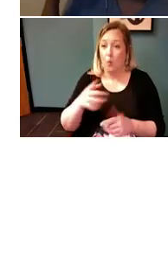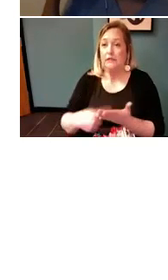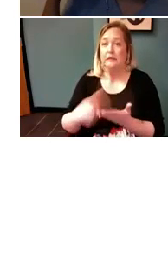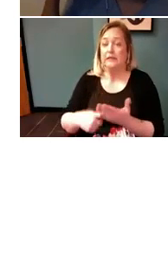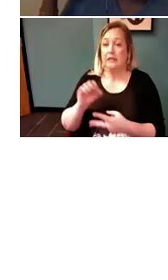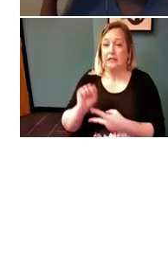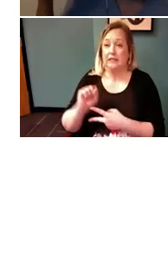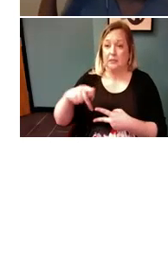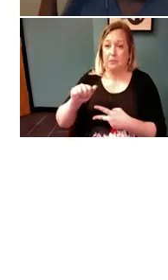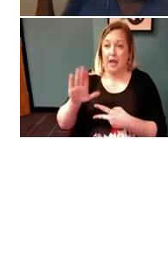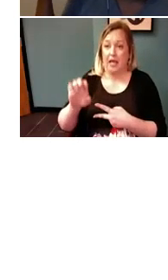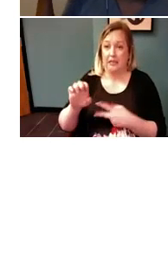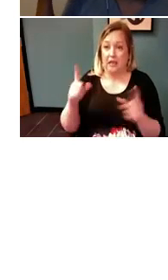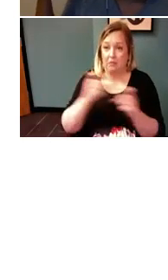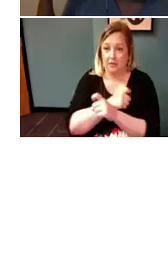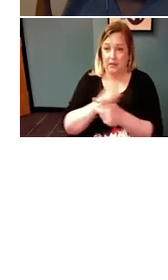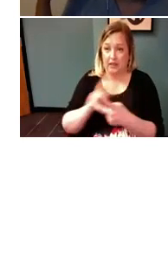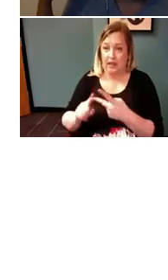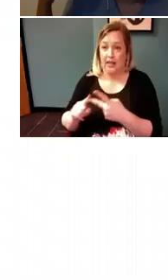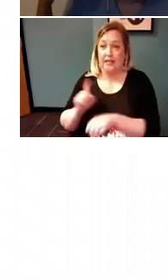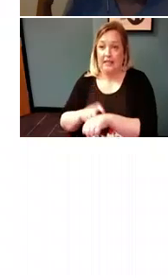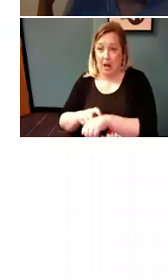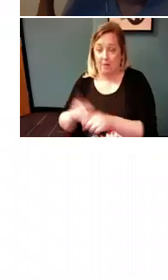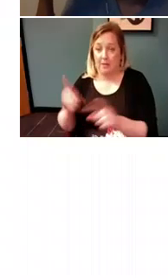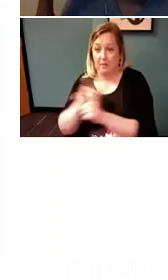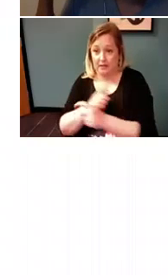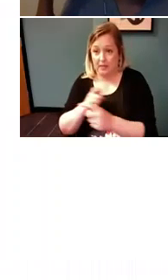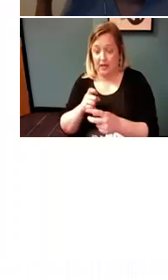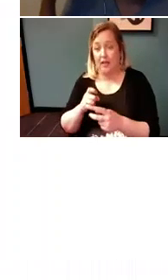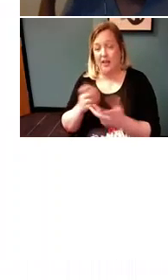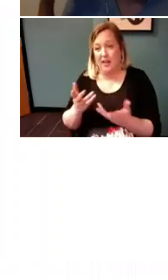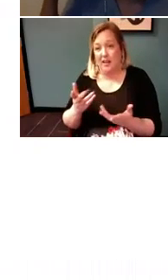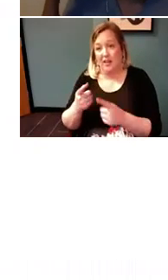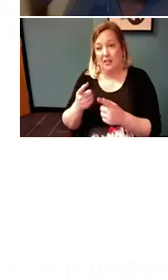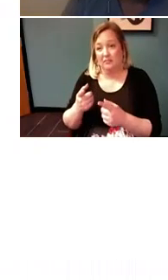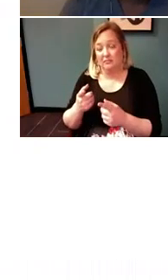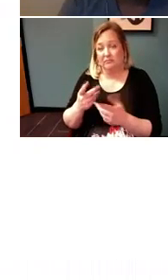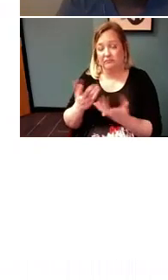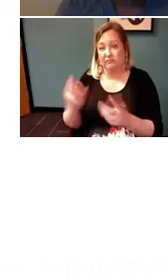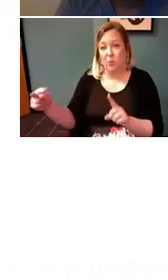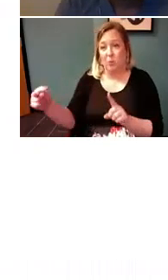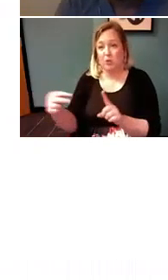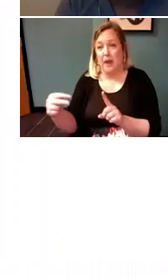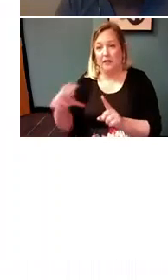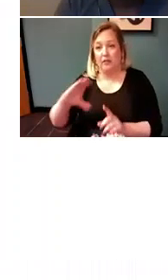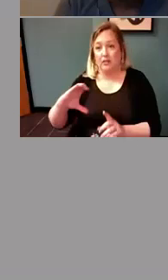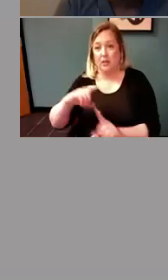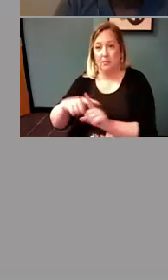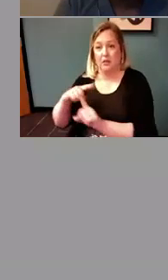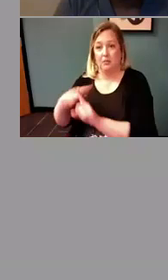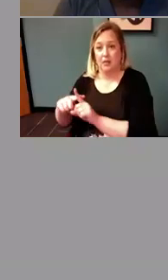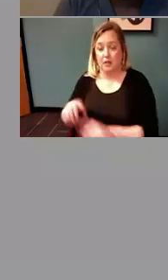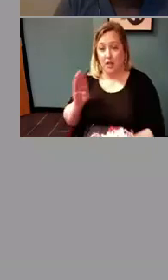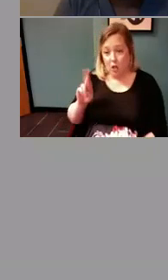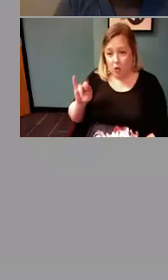of the traditional data structures given to us by C++. Brian is, I think that the slides